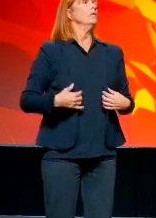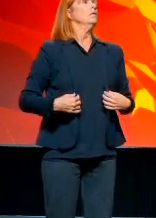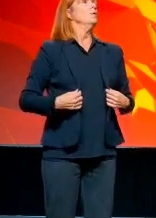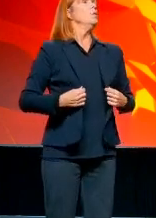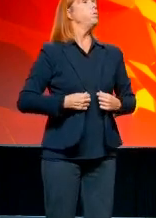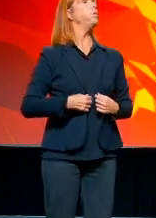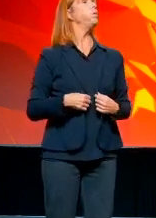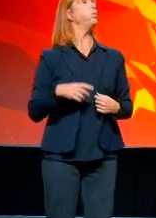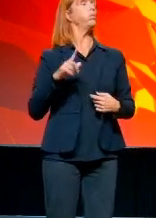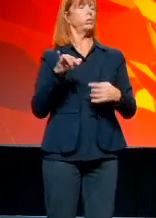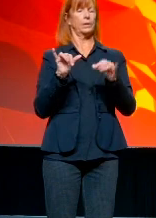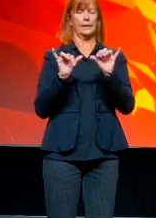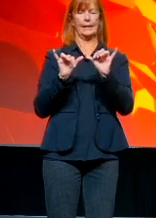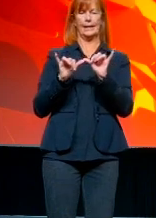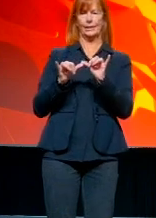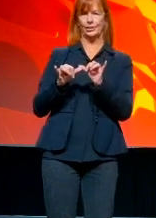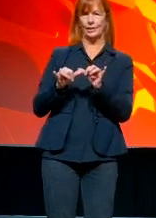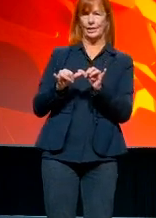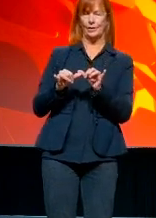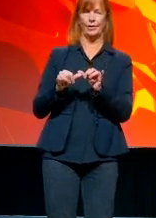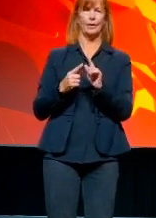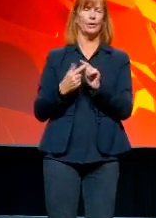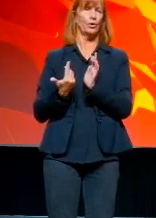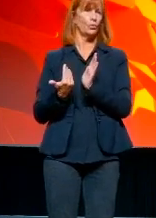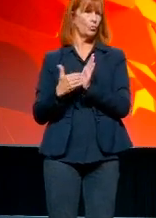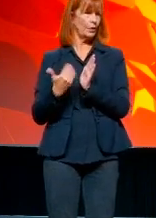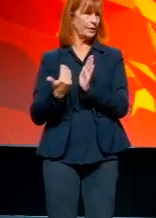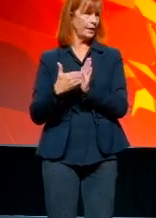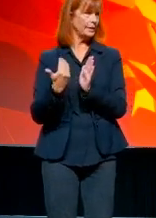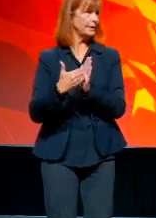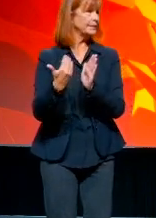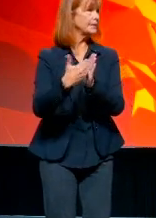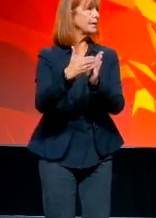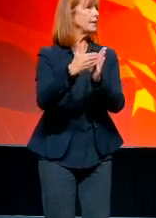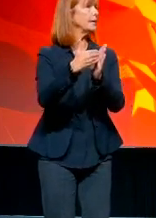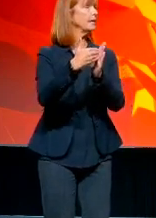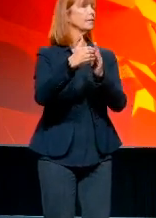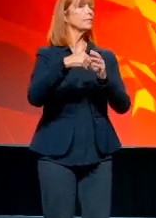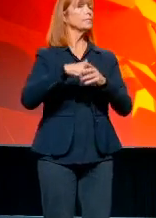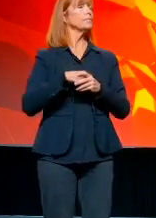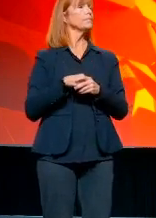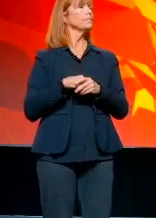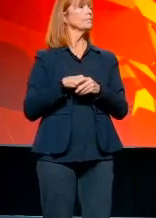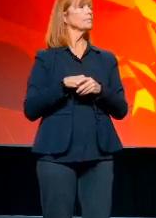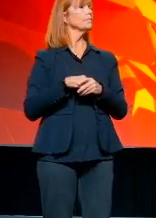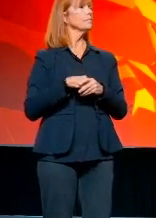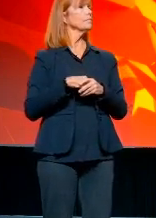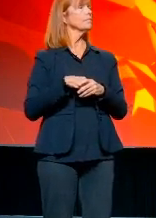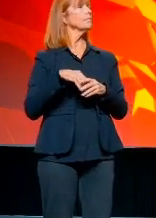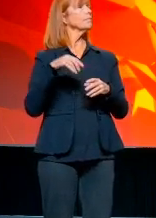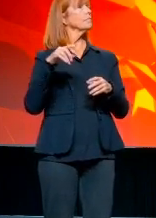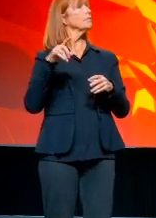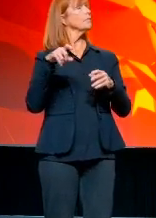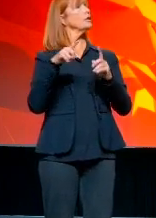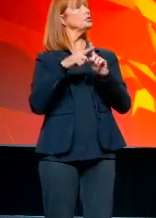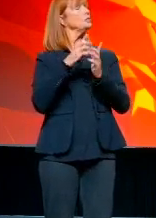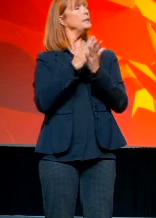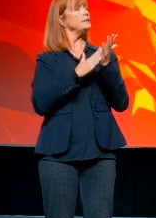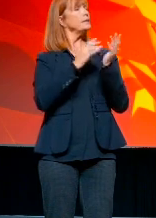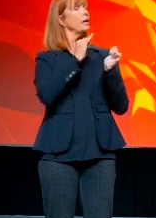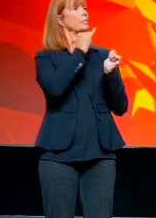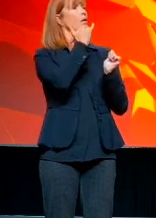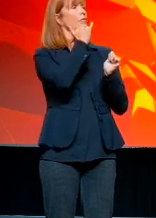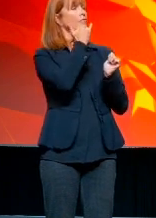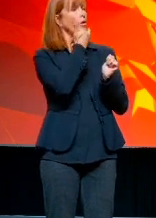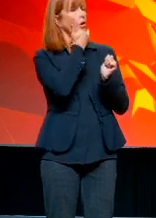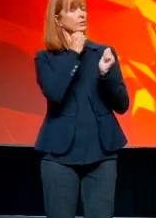engineering. For example, like we want to have redundancies in the system. If the kind of the main controller fails, like there should be a fail-safe. There should be redundancies